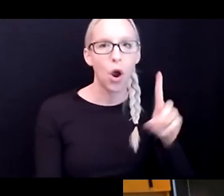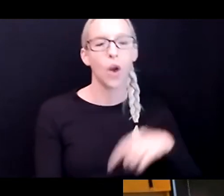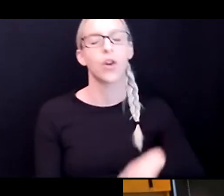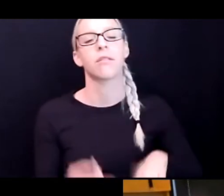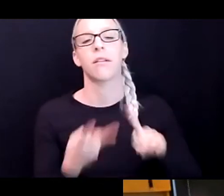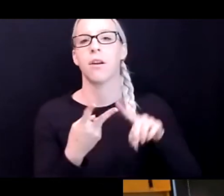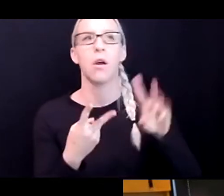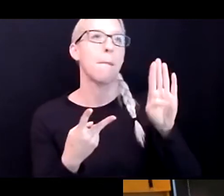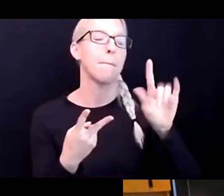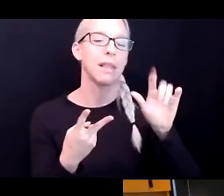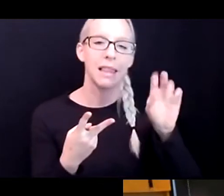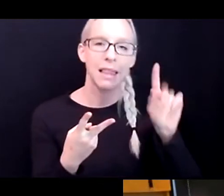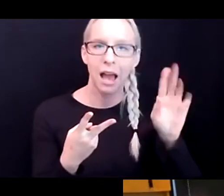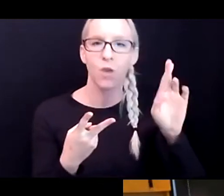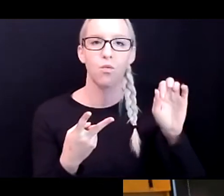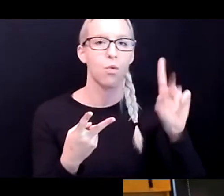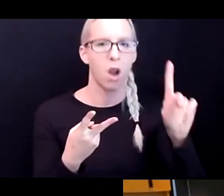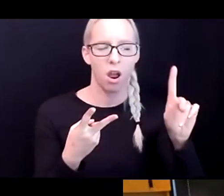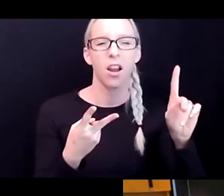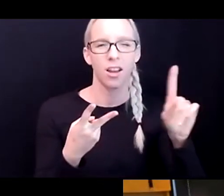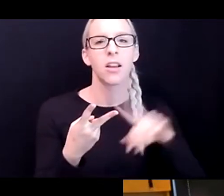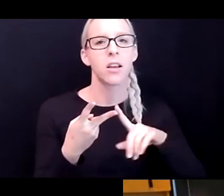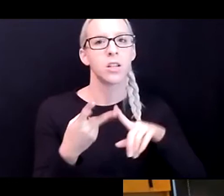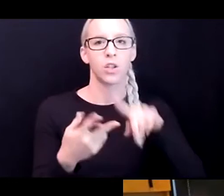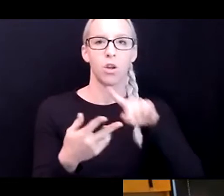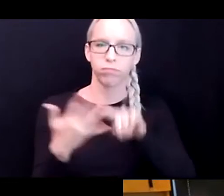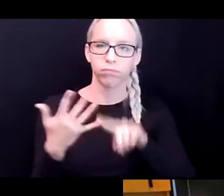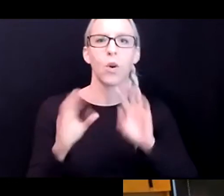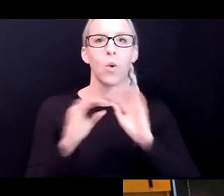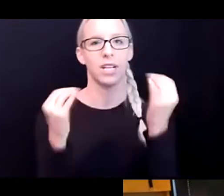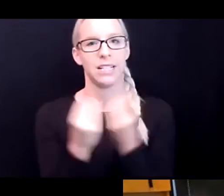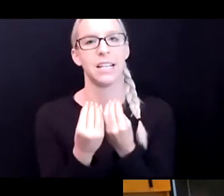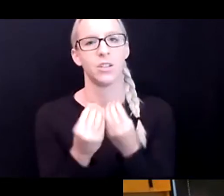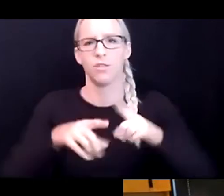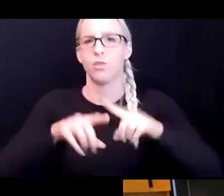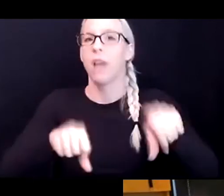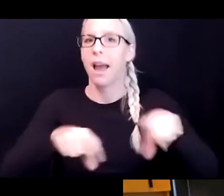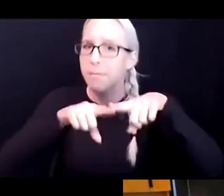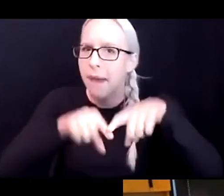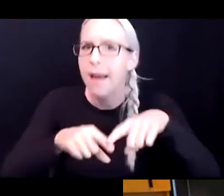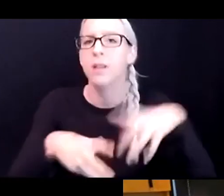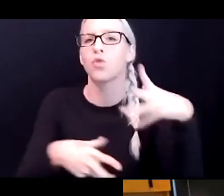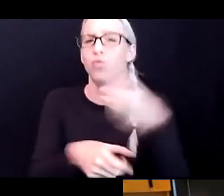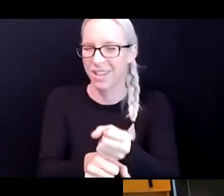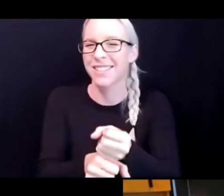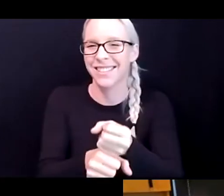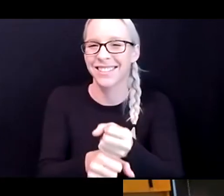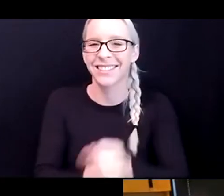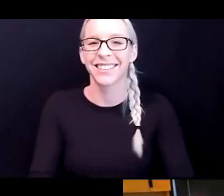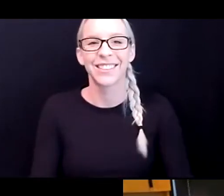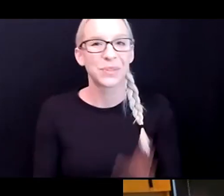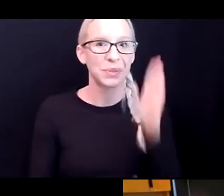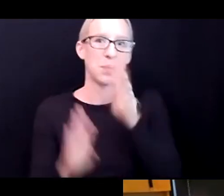these organizations and these businesses that manage trillions of dollars are actually investing your funds. So don't worry about